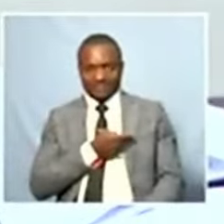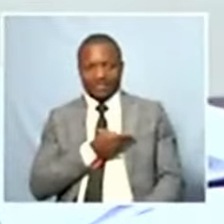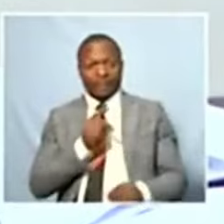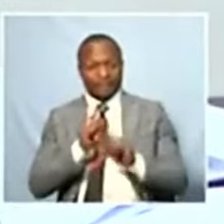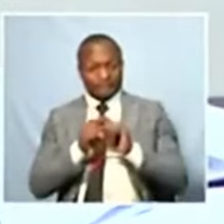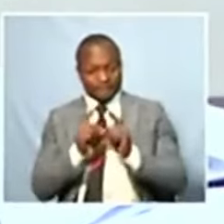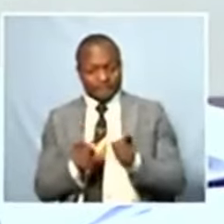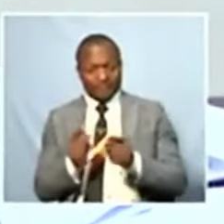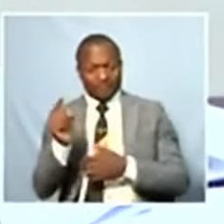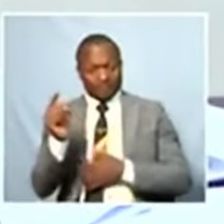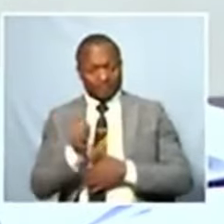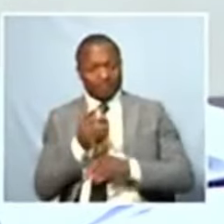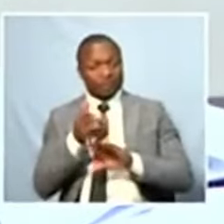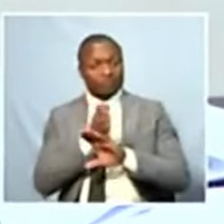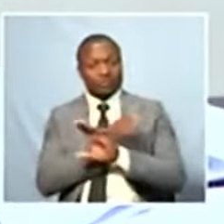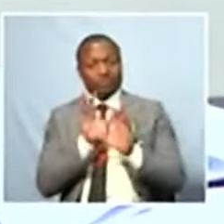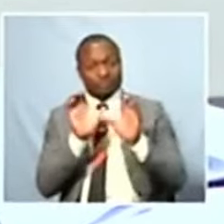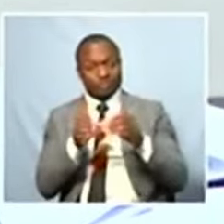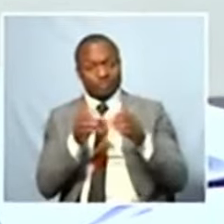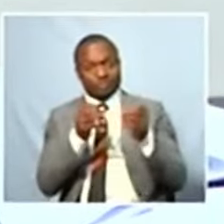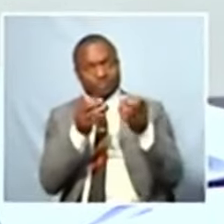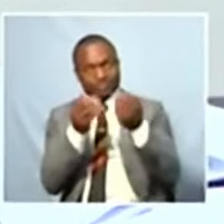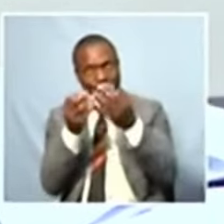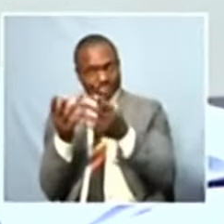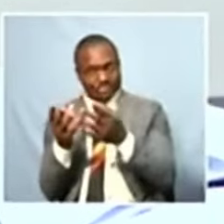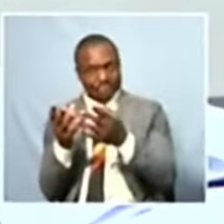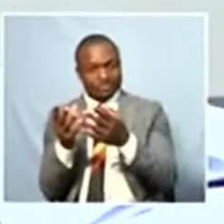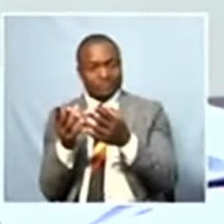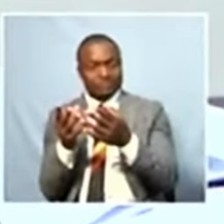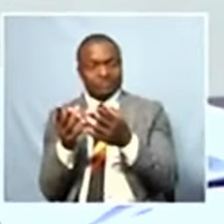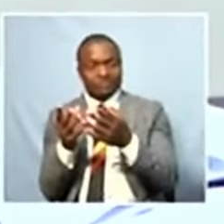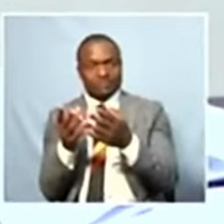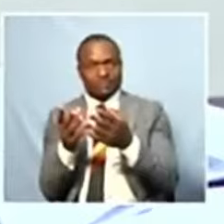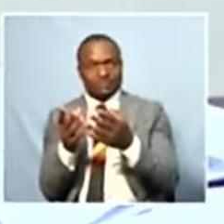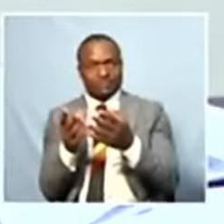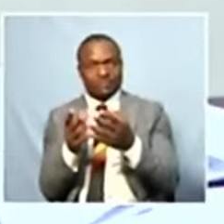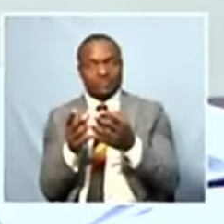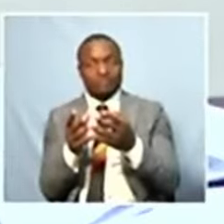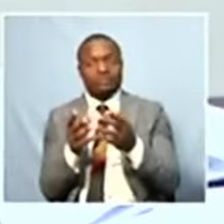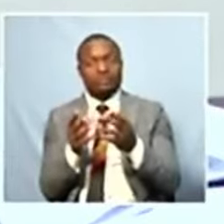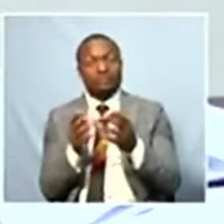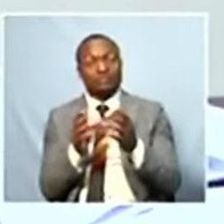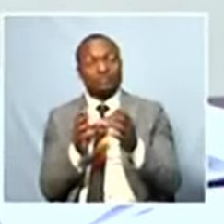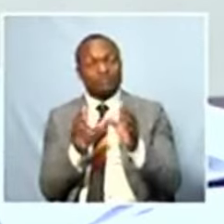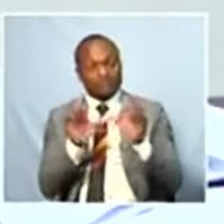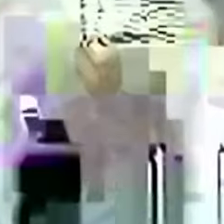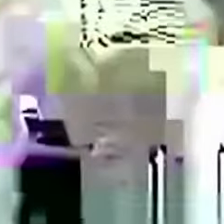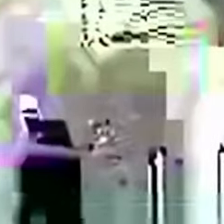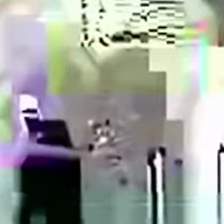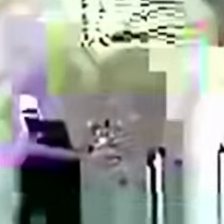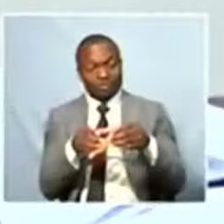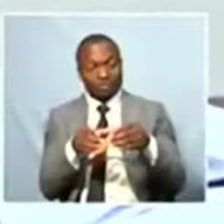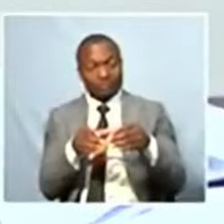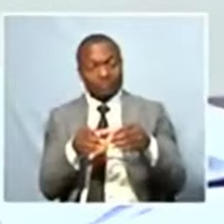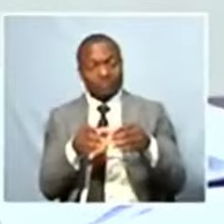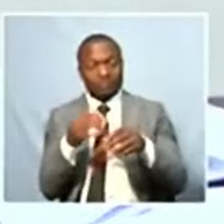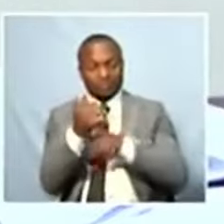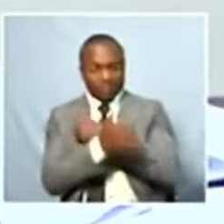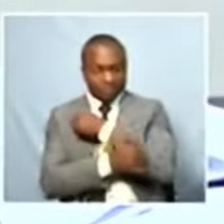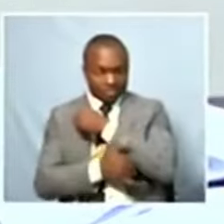we've come before your committee on a number of times and specifically mentioned that this country is highly susceptible. It's